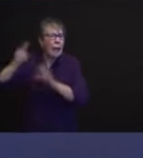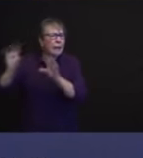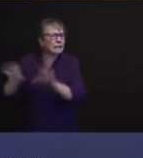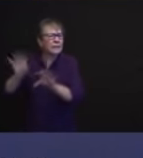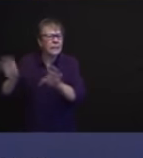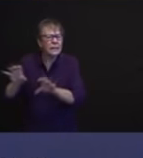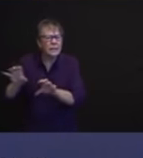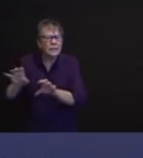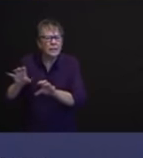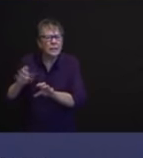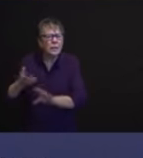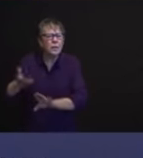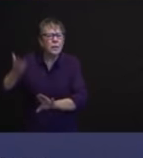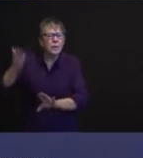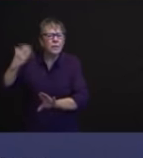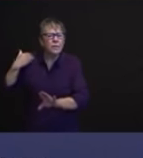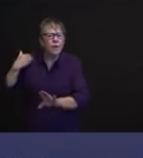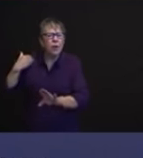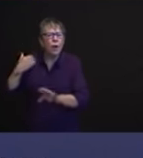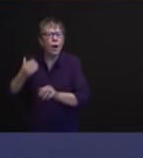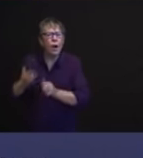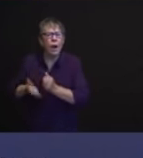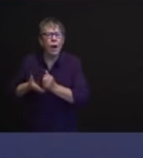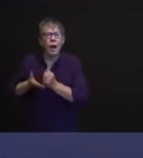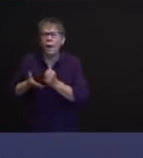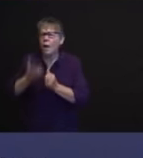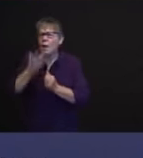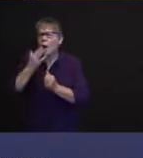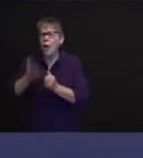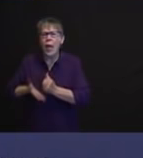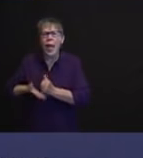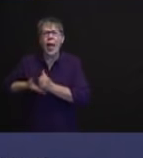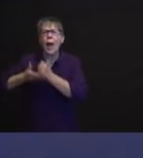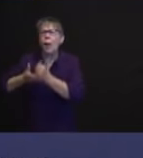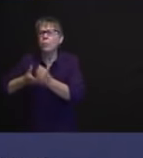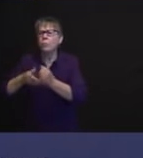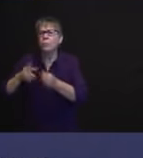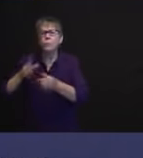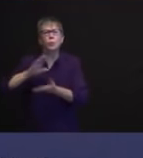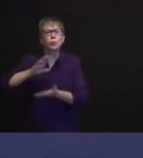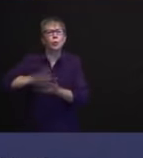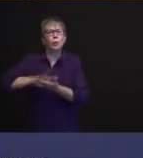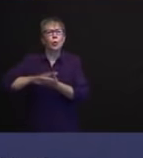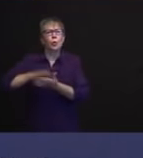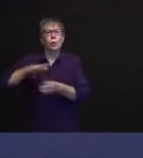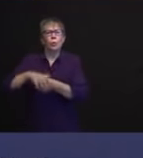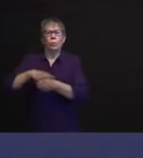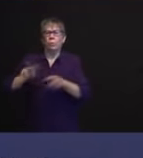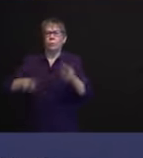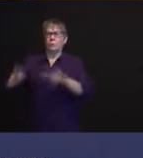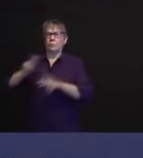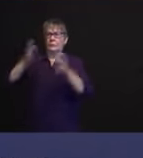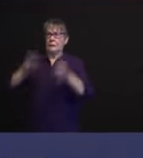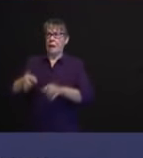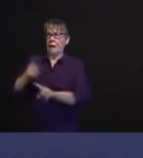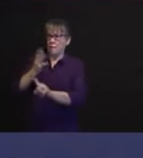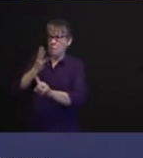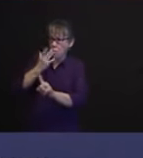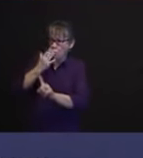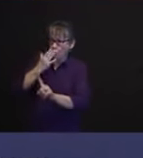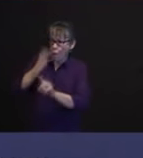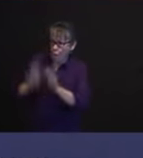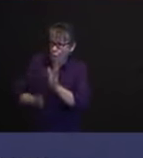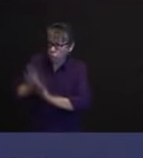and districts make individualized decisions. Should schools be considering limiting or rolling back in-person